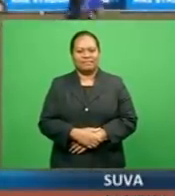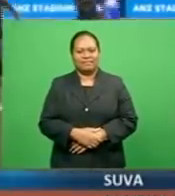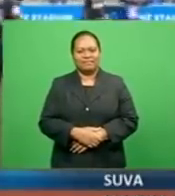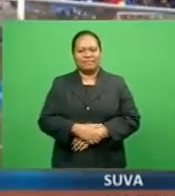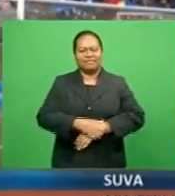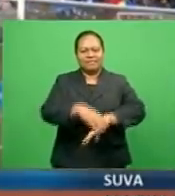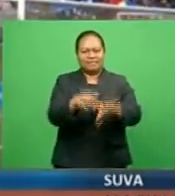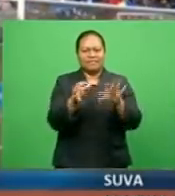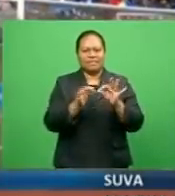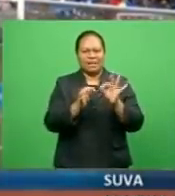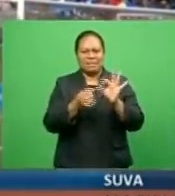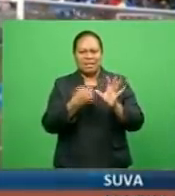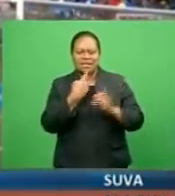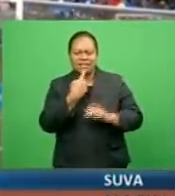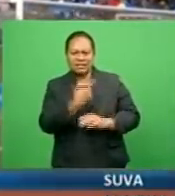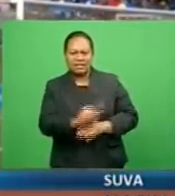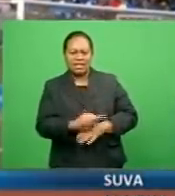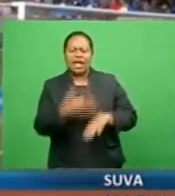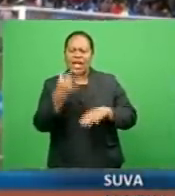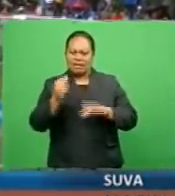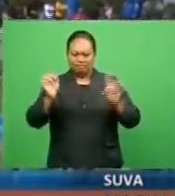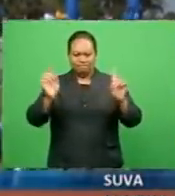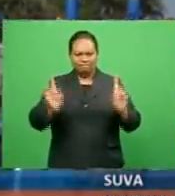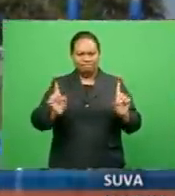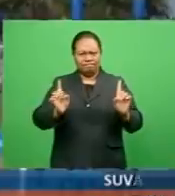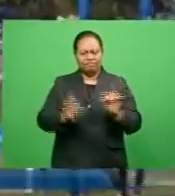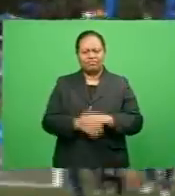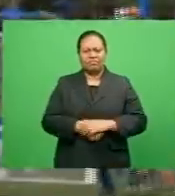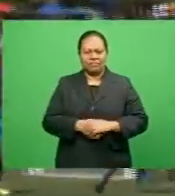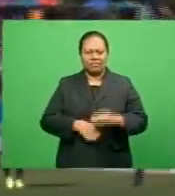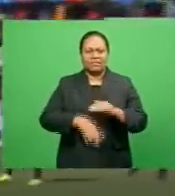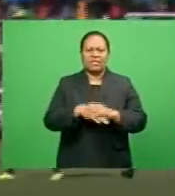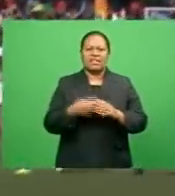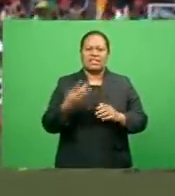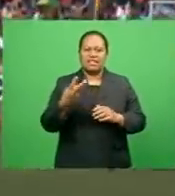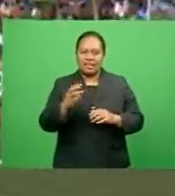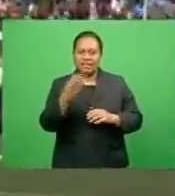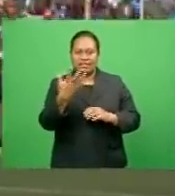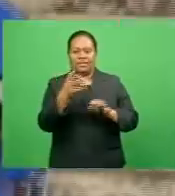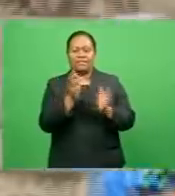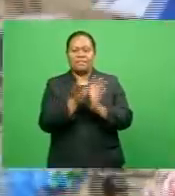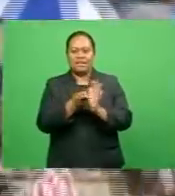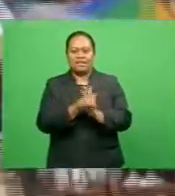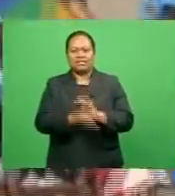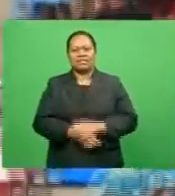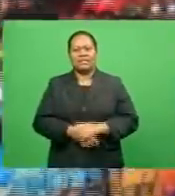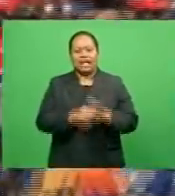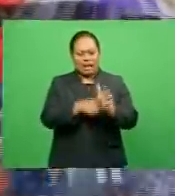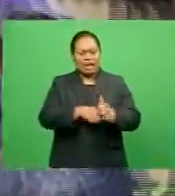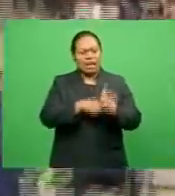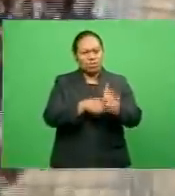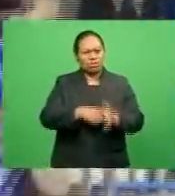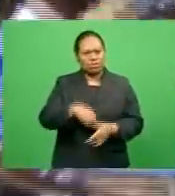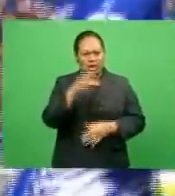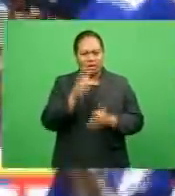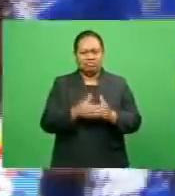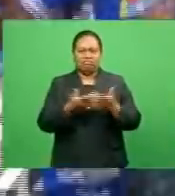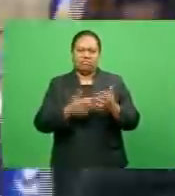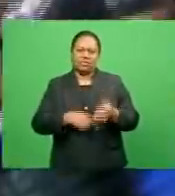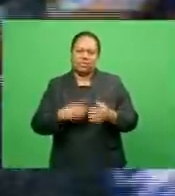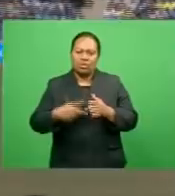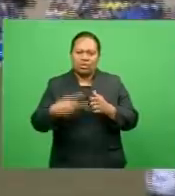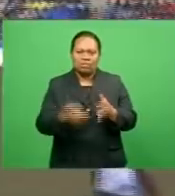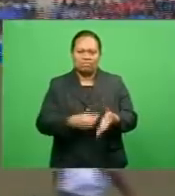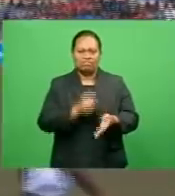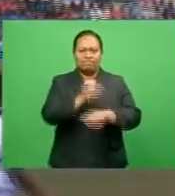black drew first blood with a goal from Daryl Kakasi in the 33rd minute. Lautoka was able to find its scoring rhythm